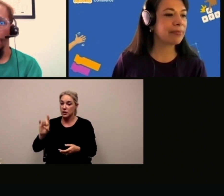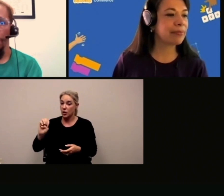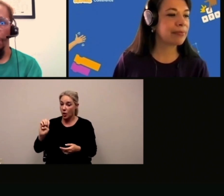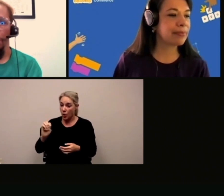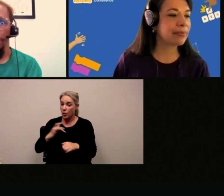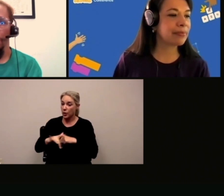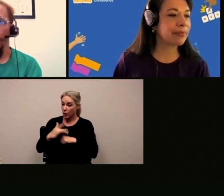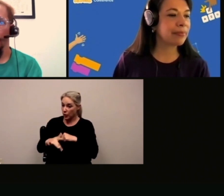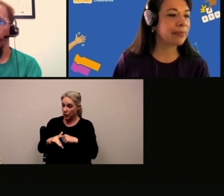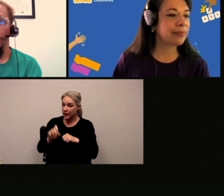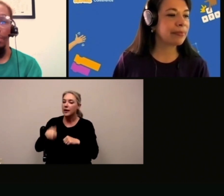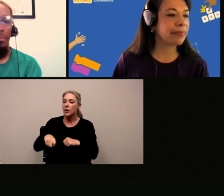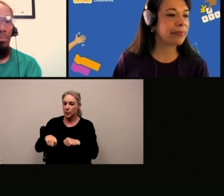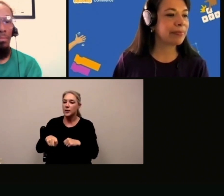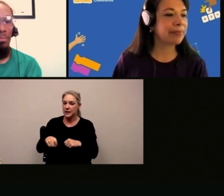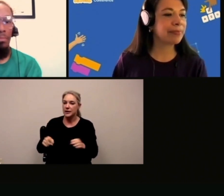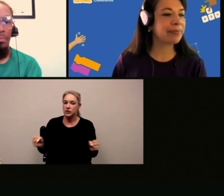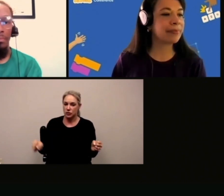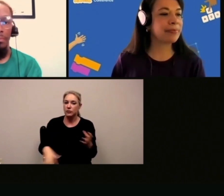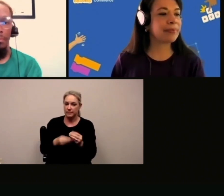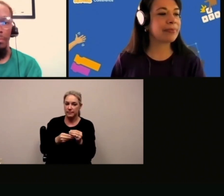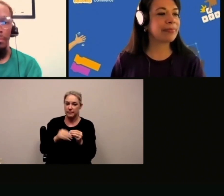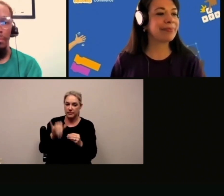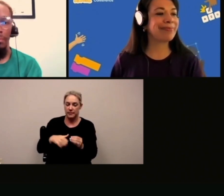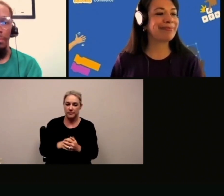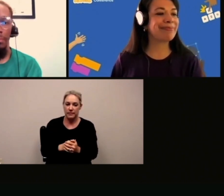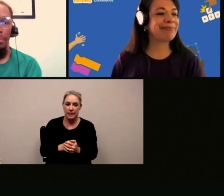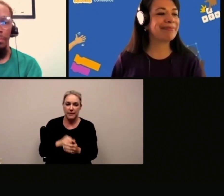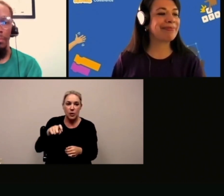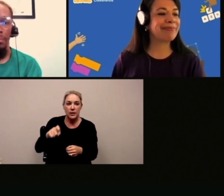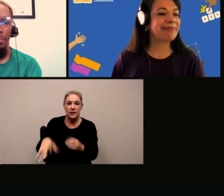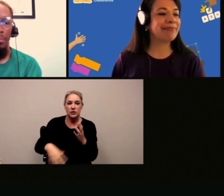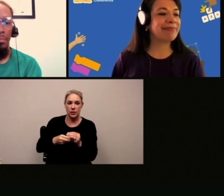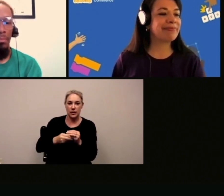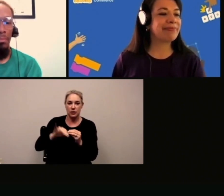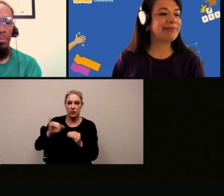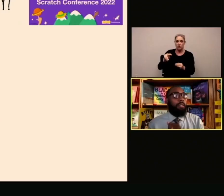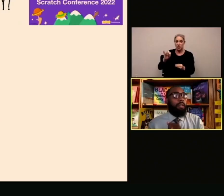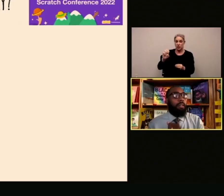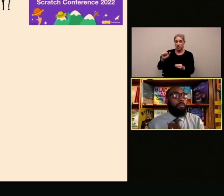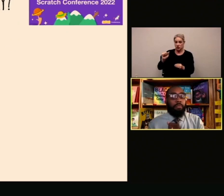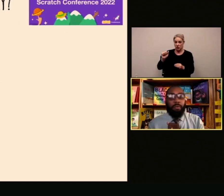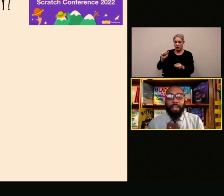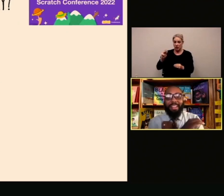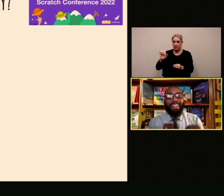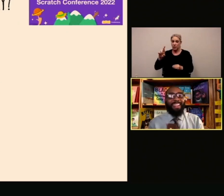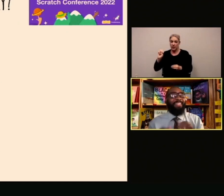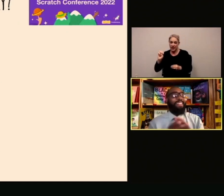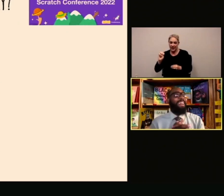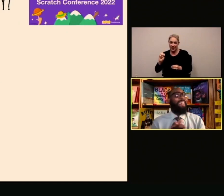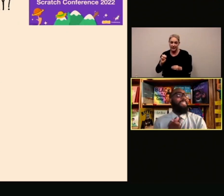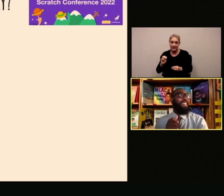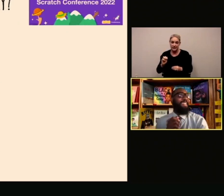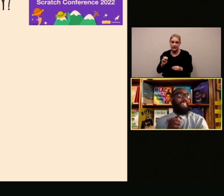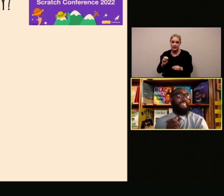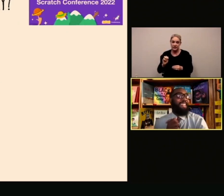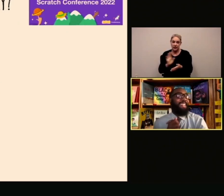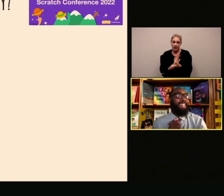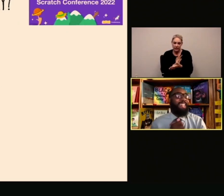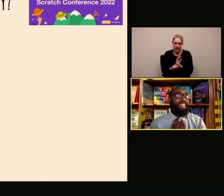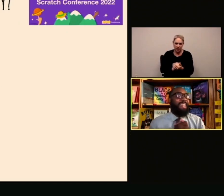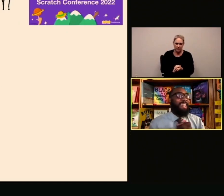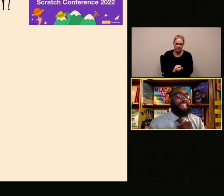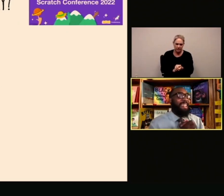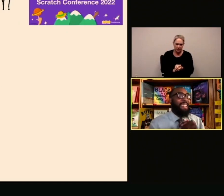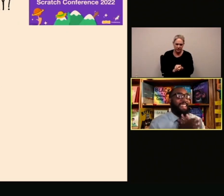include Jean-Marie in the conversation, because it's been a while since we heard from him. So live and direct, we have.